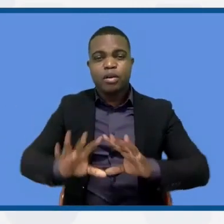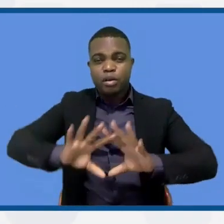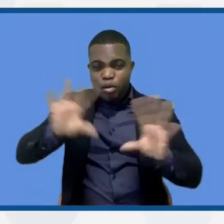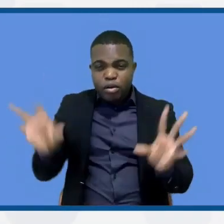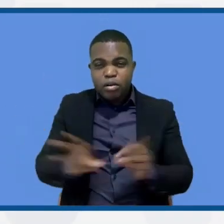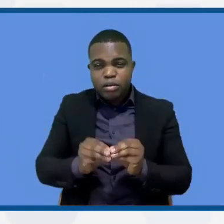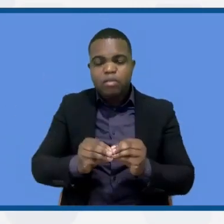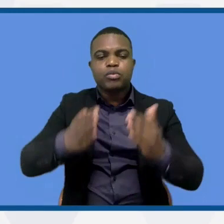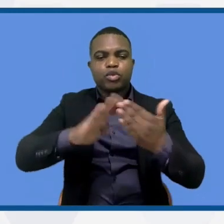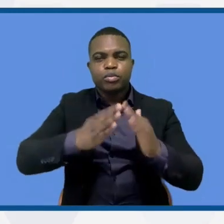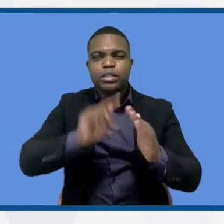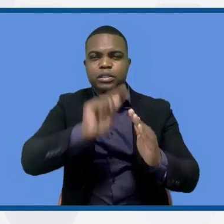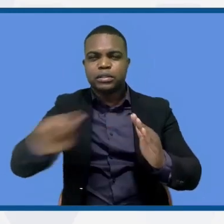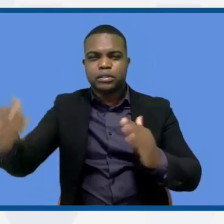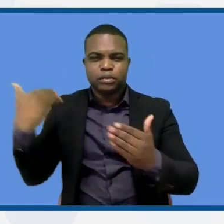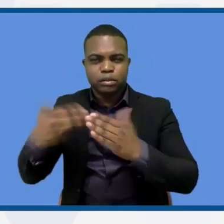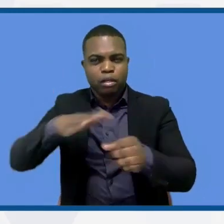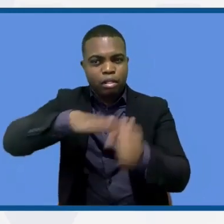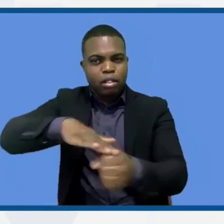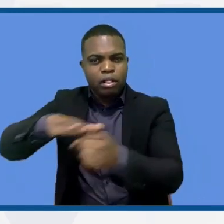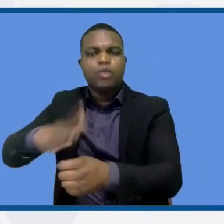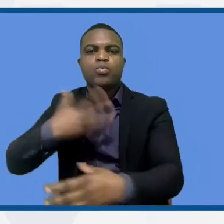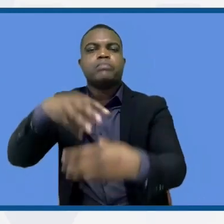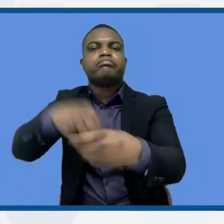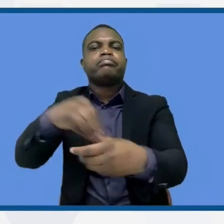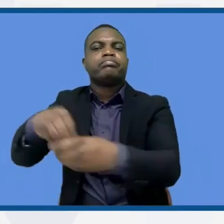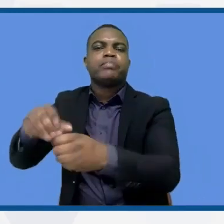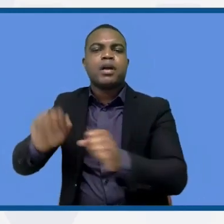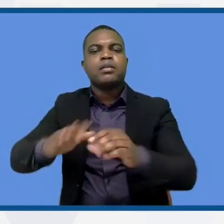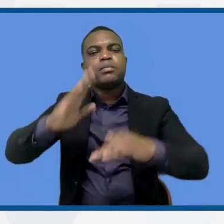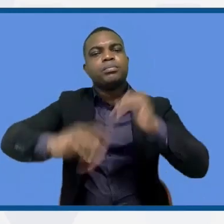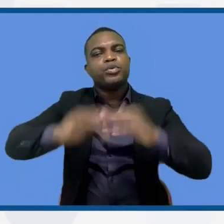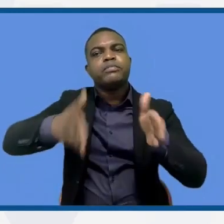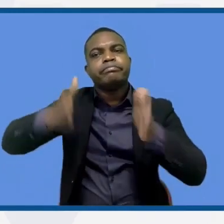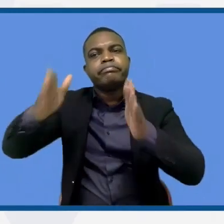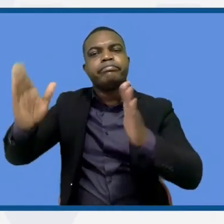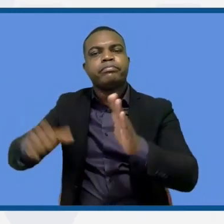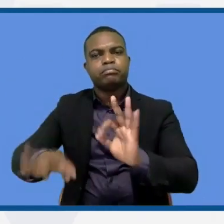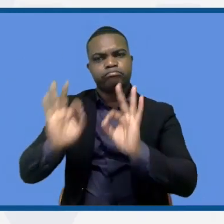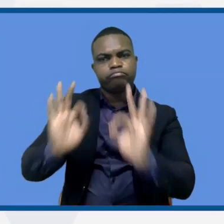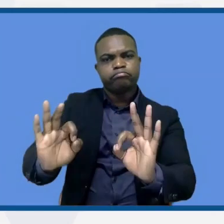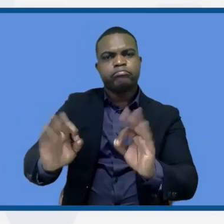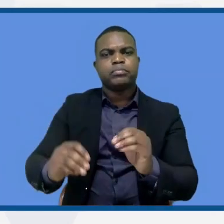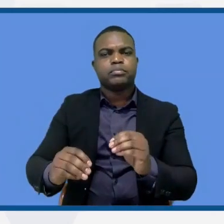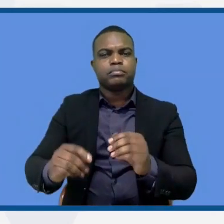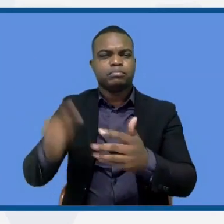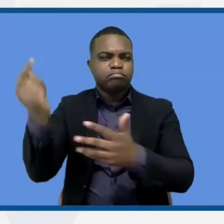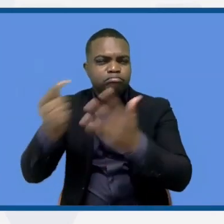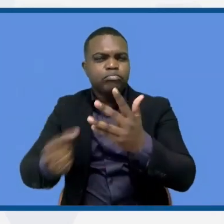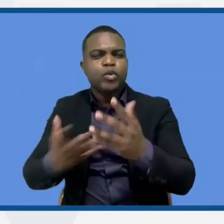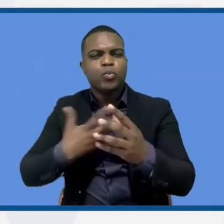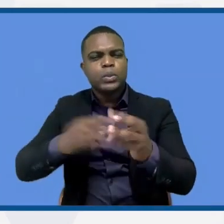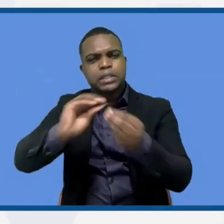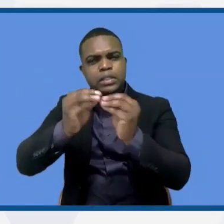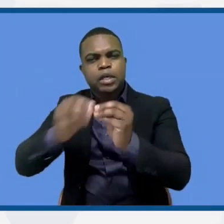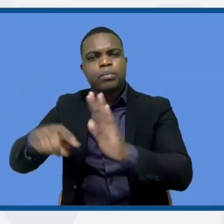that manifest in our grants. We're also making sure that we're keeping up with the basics. Building codes save lives. And it may be a surprise to